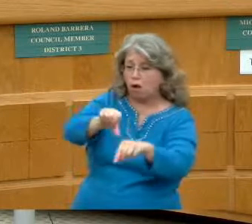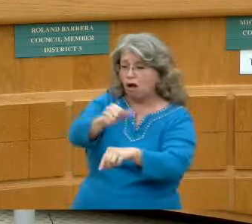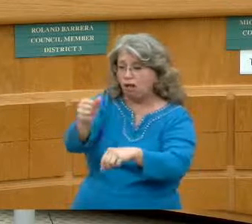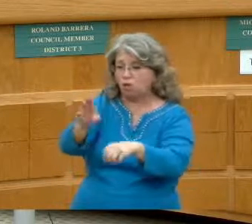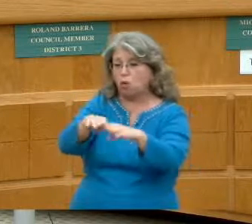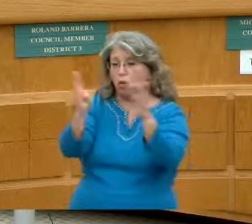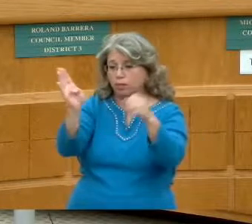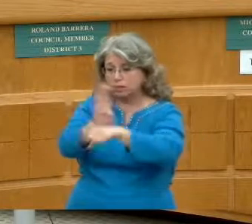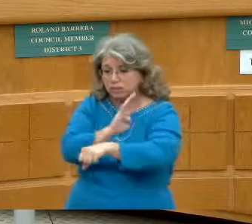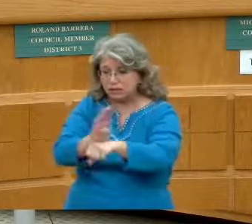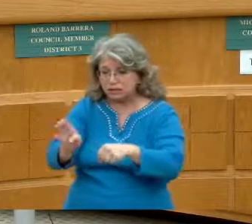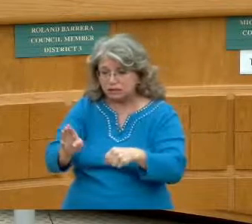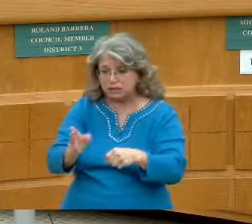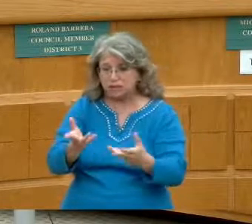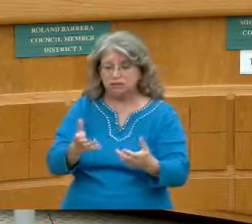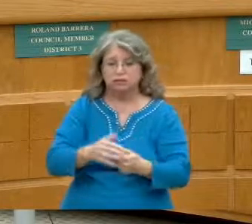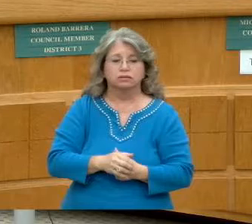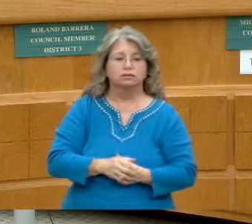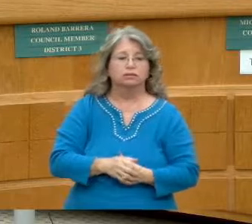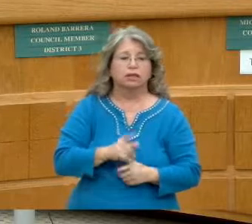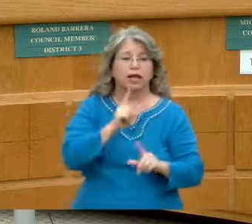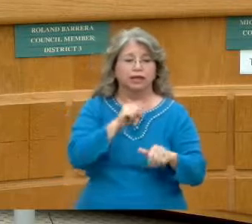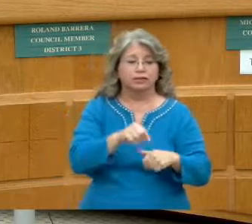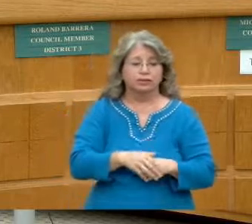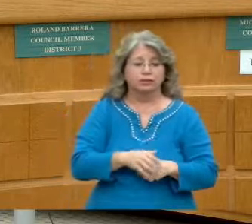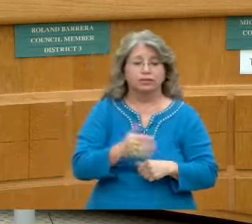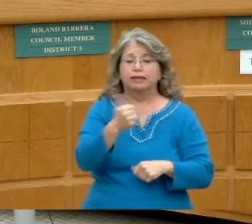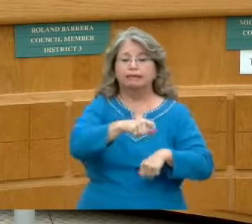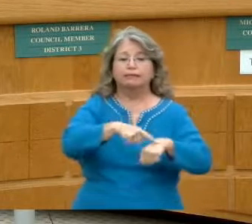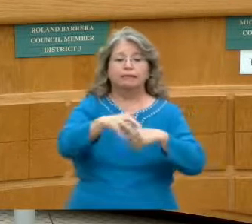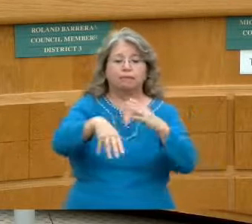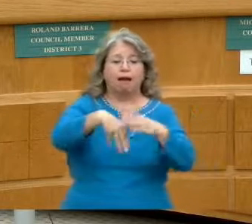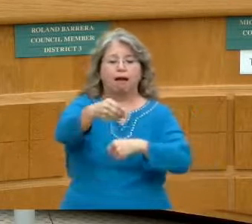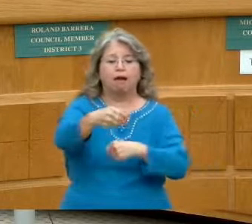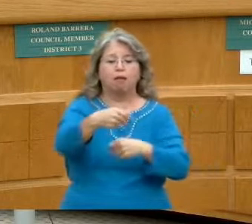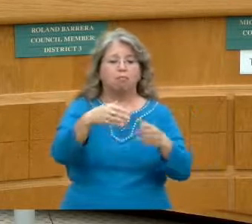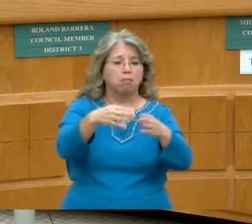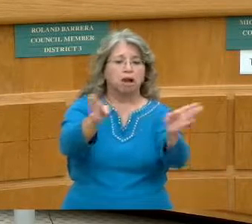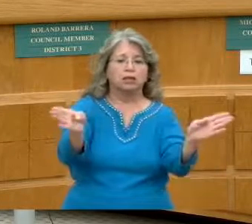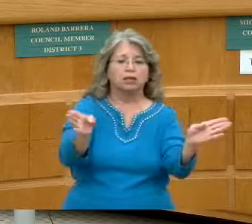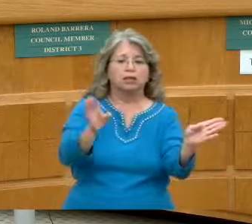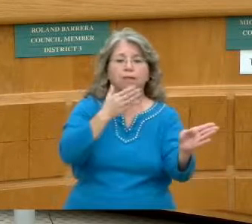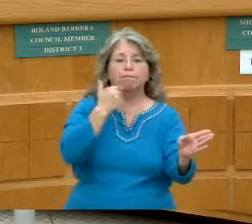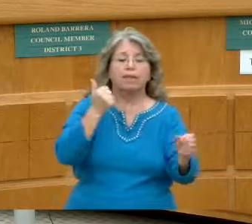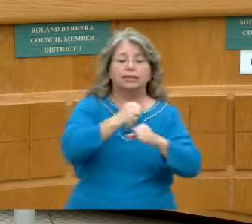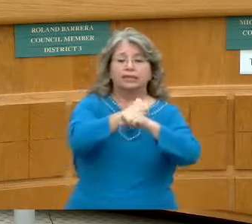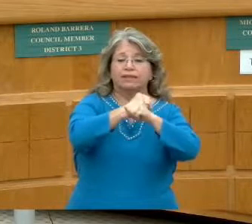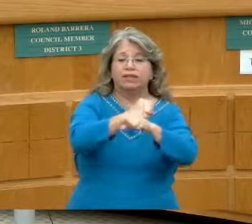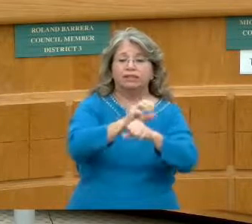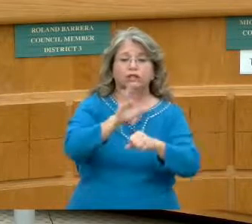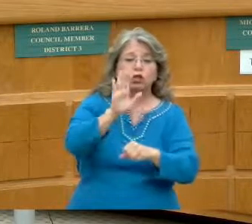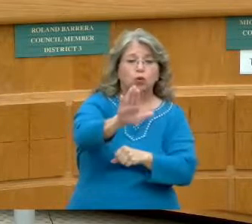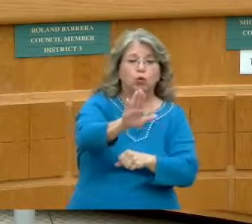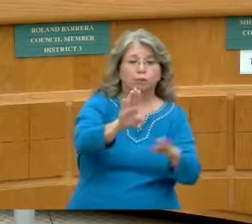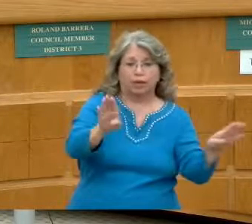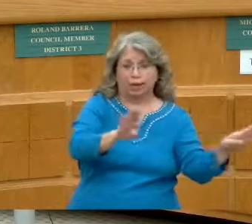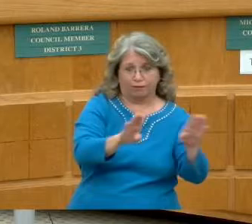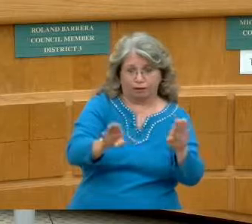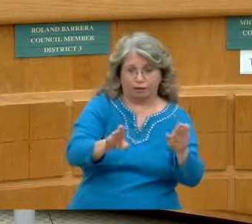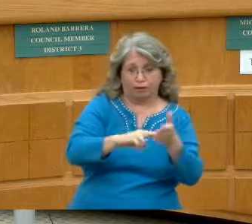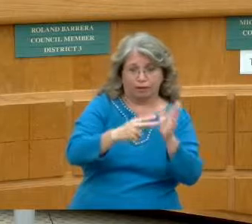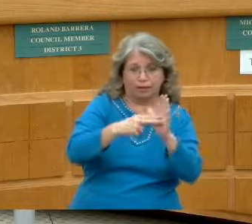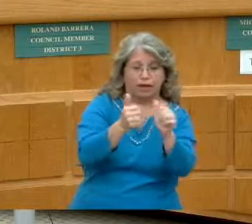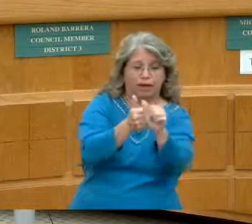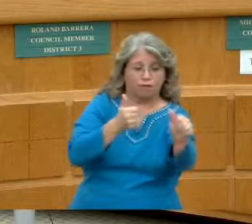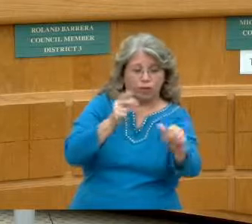open? Answer, when going out into public, your best defense is your own behavior. Avoid people who are sick,